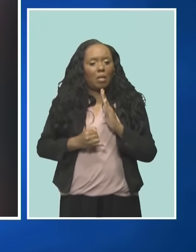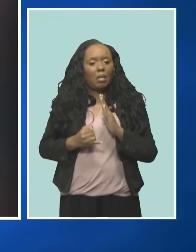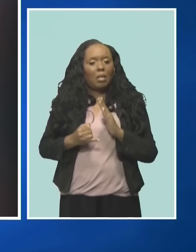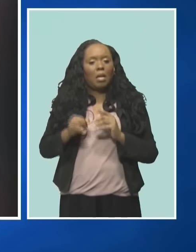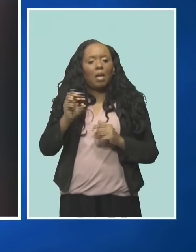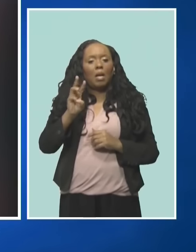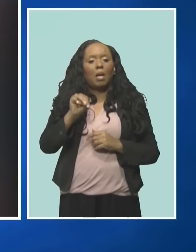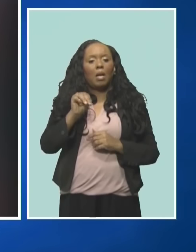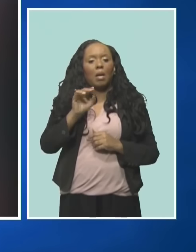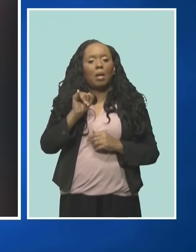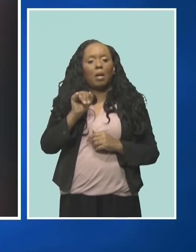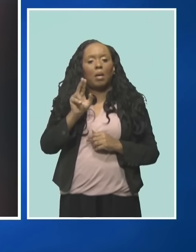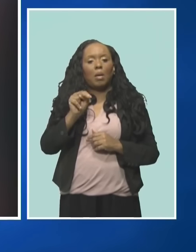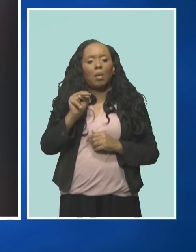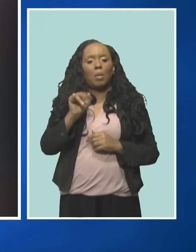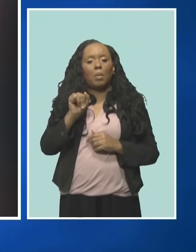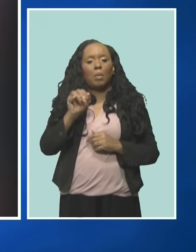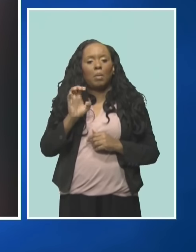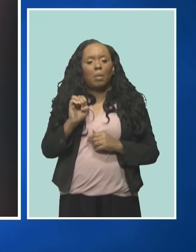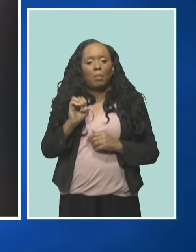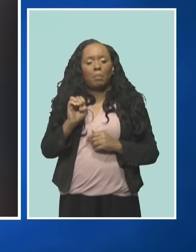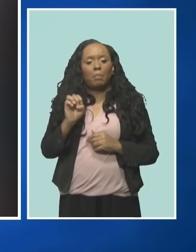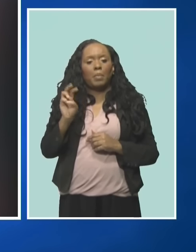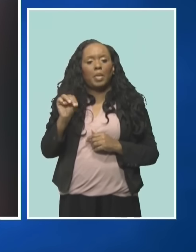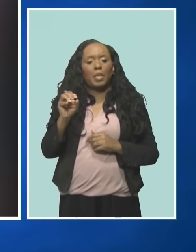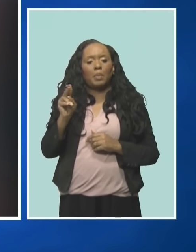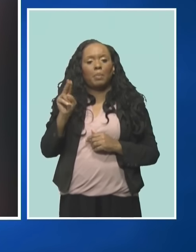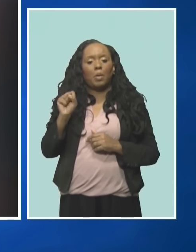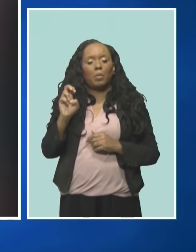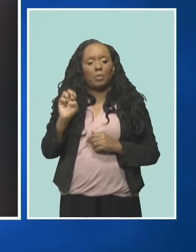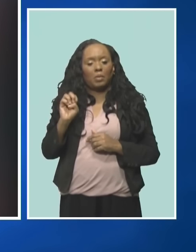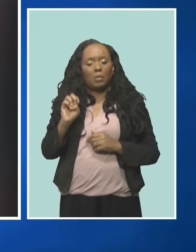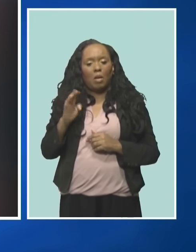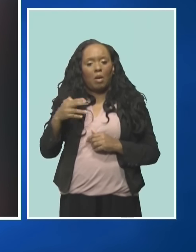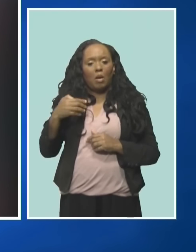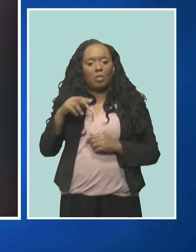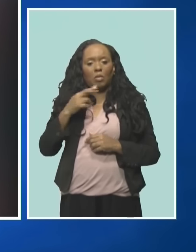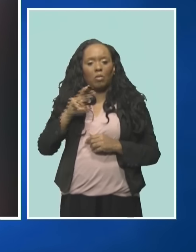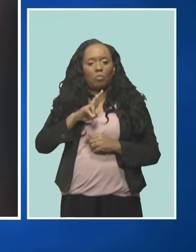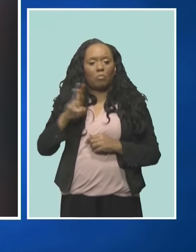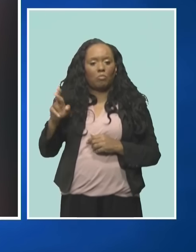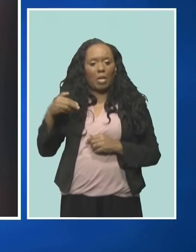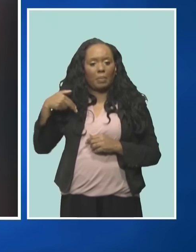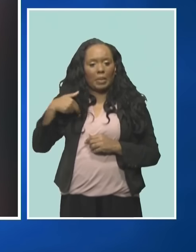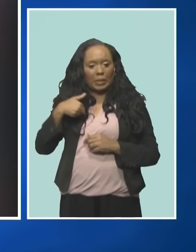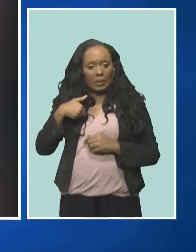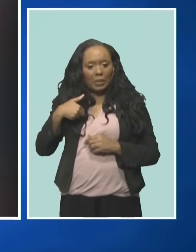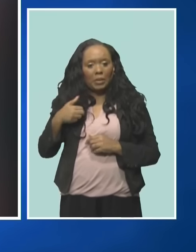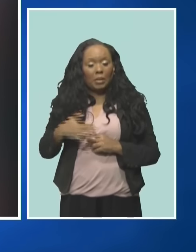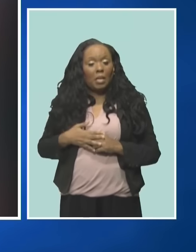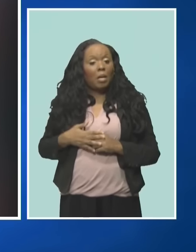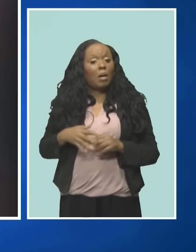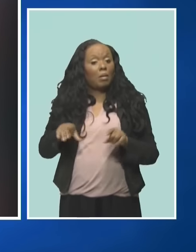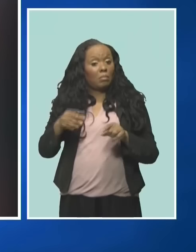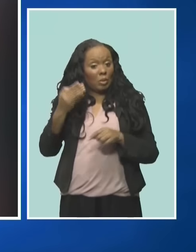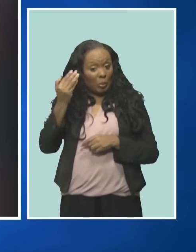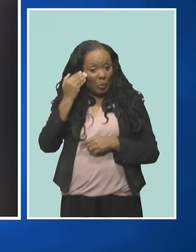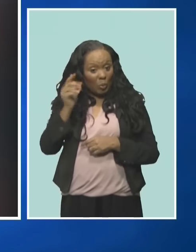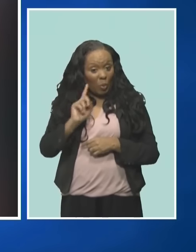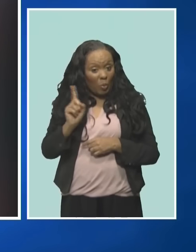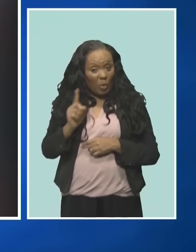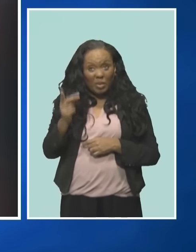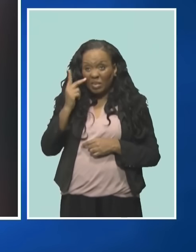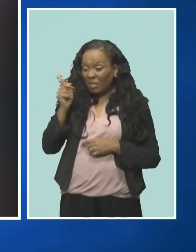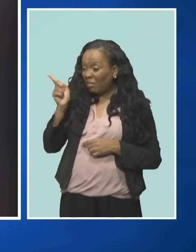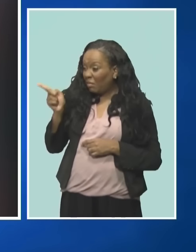right breast. She also has a tattoo on her lower left leg with candies and cupcakes. Anyone knowing the whereabouts of